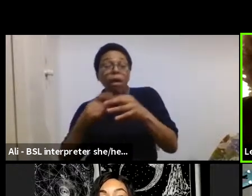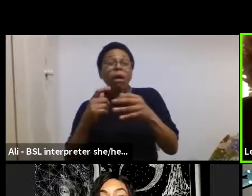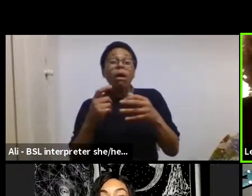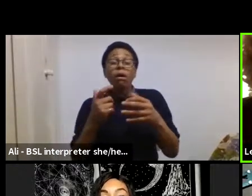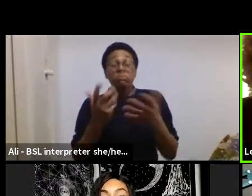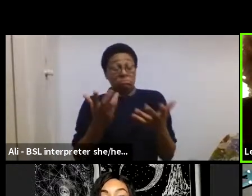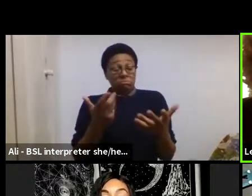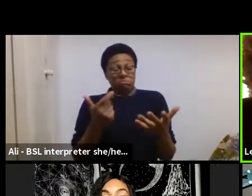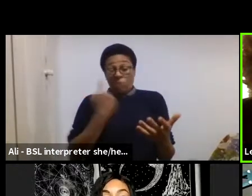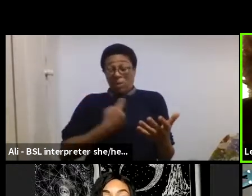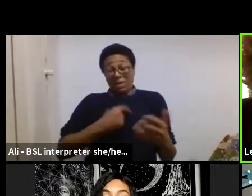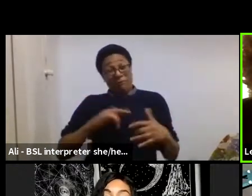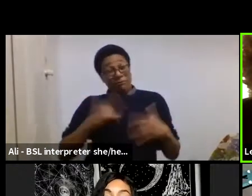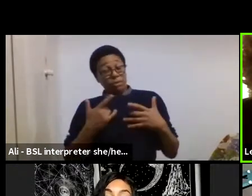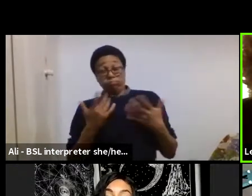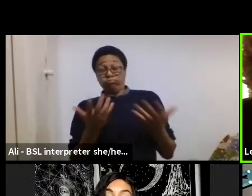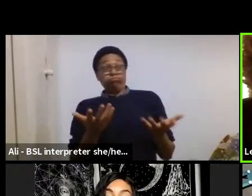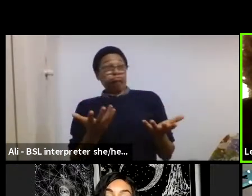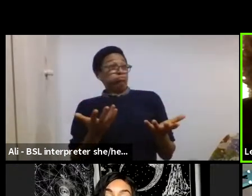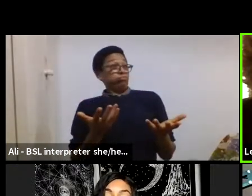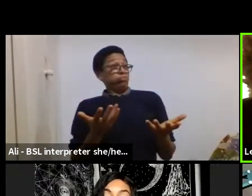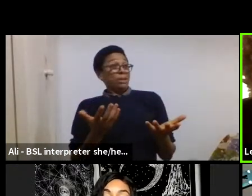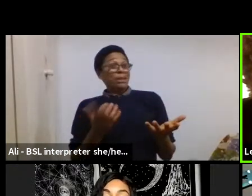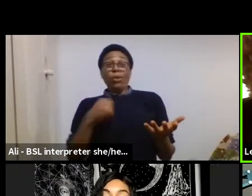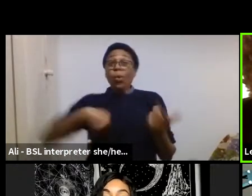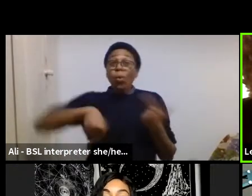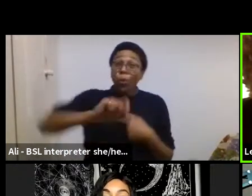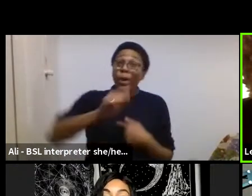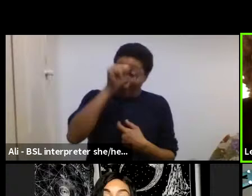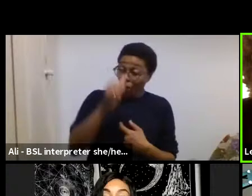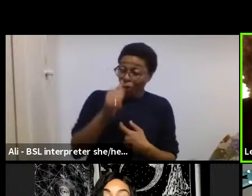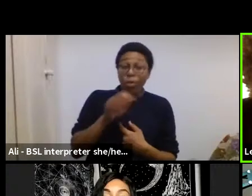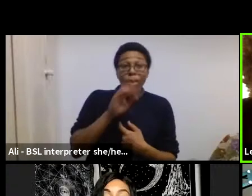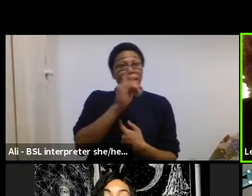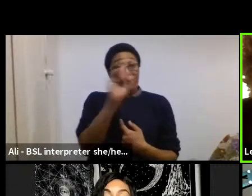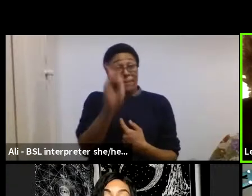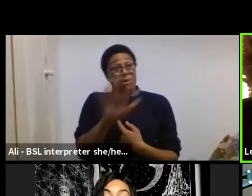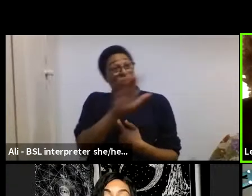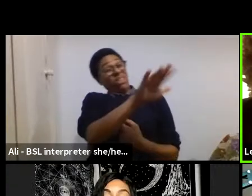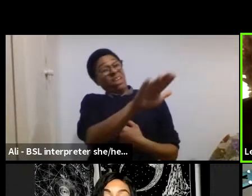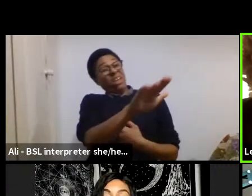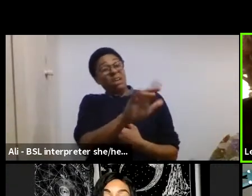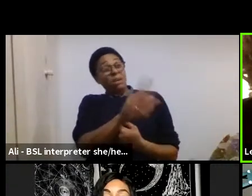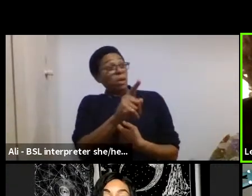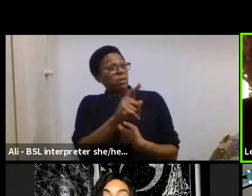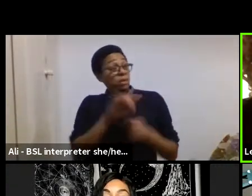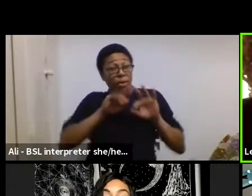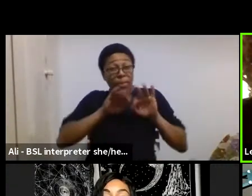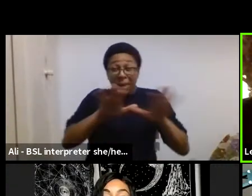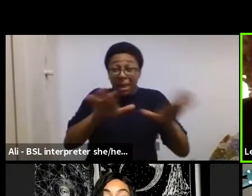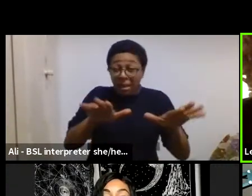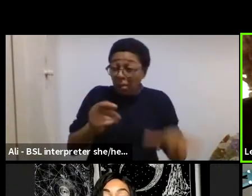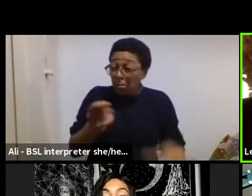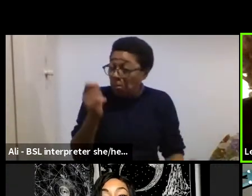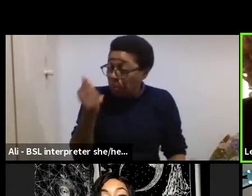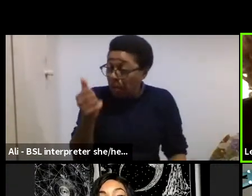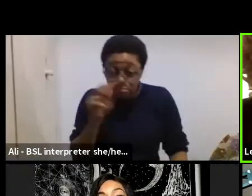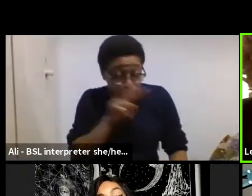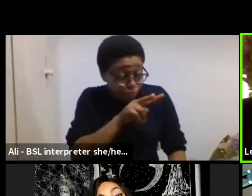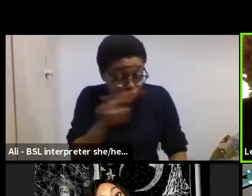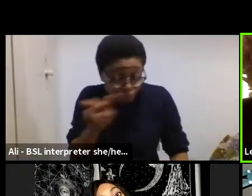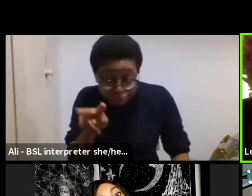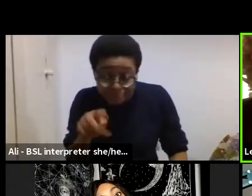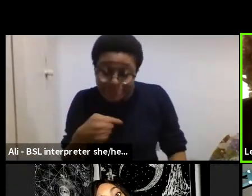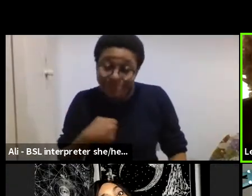think, that that isn't reflected in our media representations of asexual and aromantic people. I am